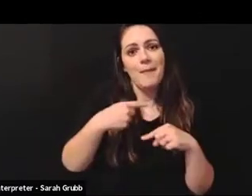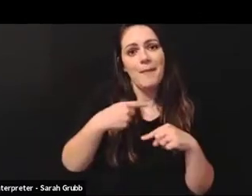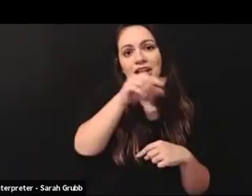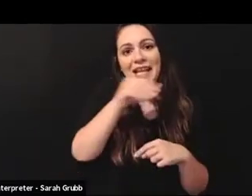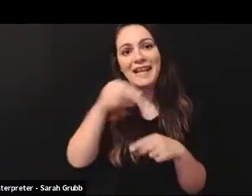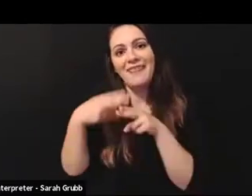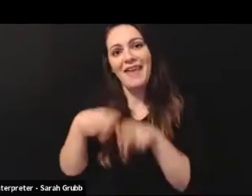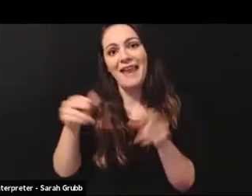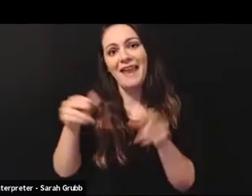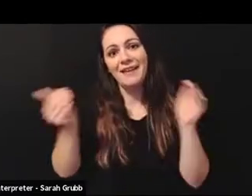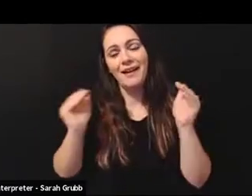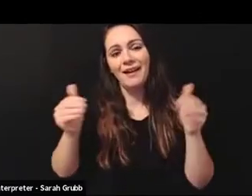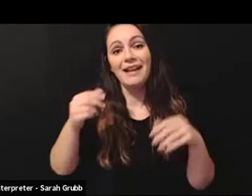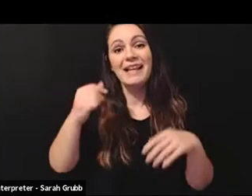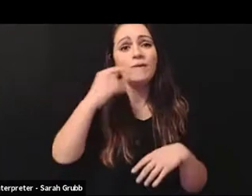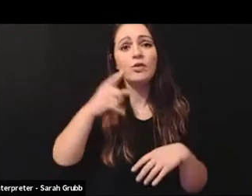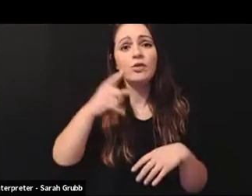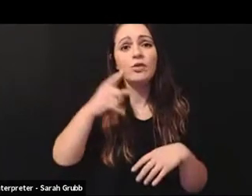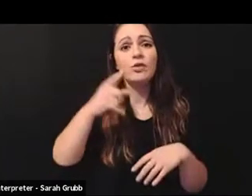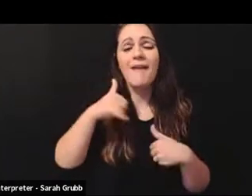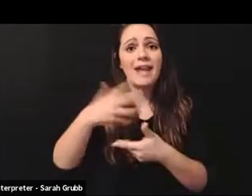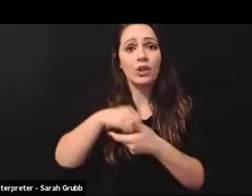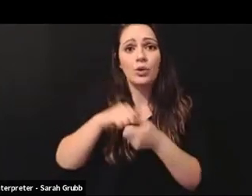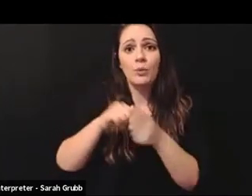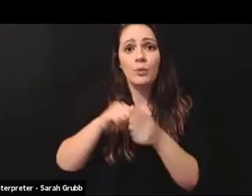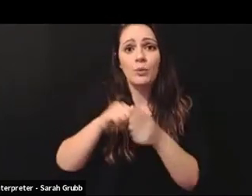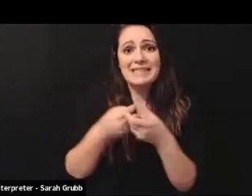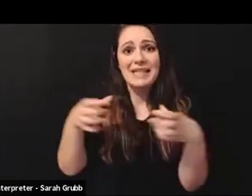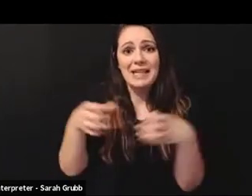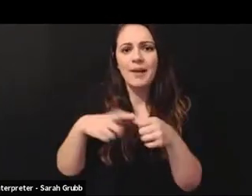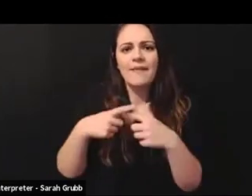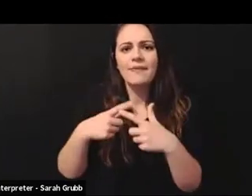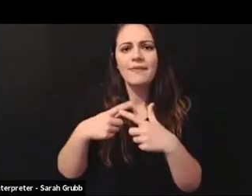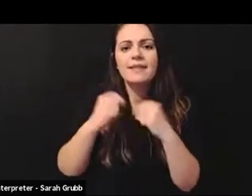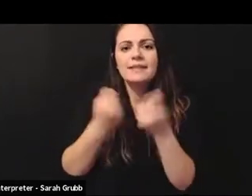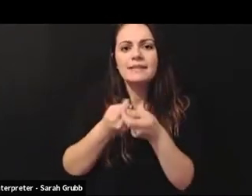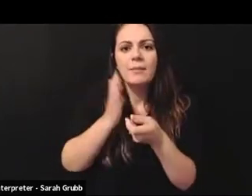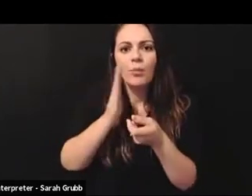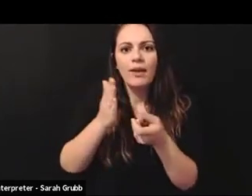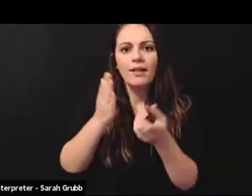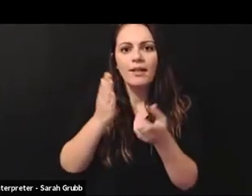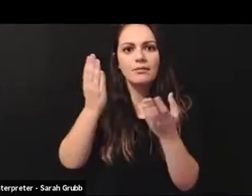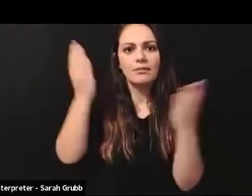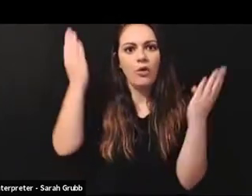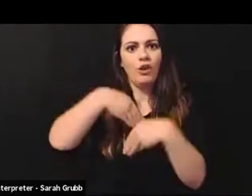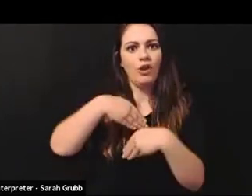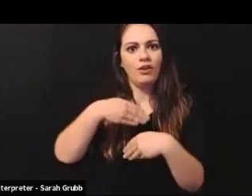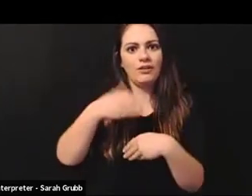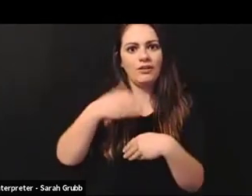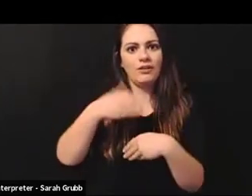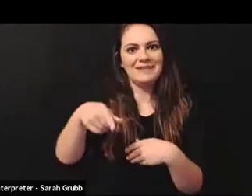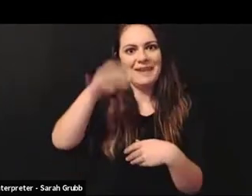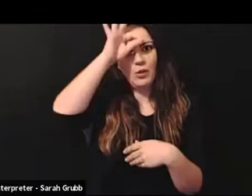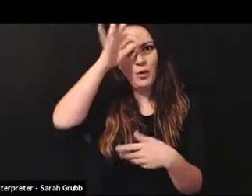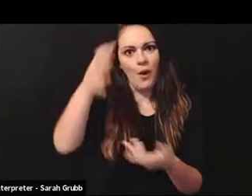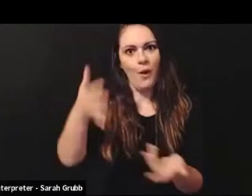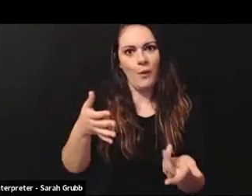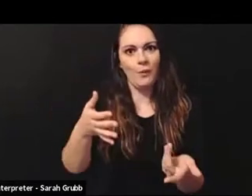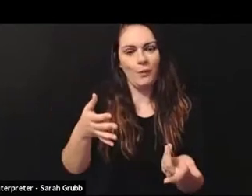team, then sometimes what I find is teams don't even recognize what they don't know, right? You don't know what you don't